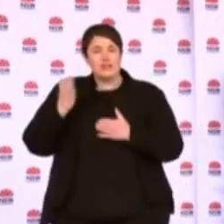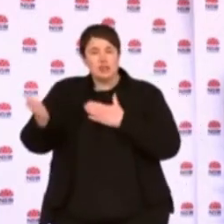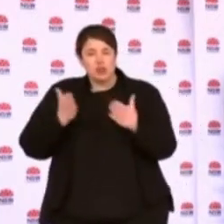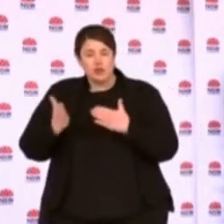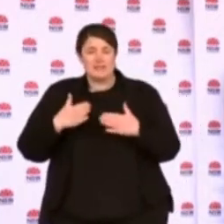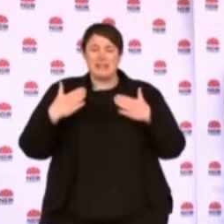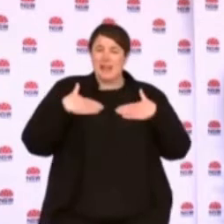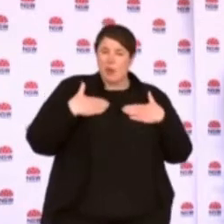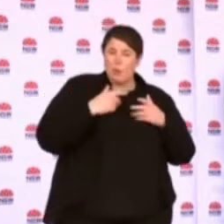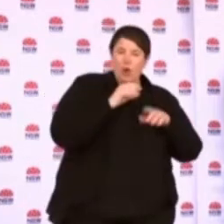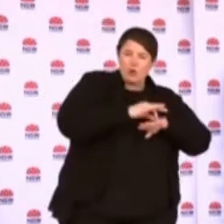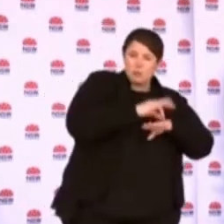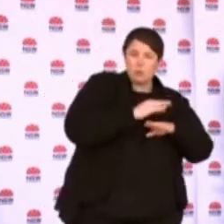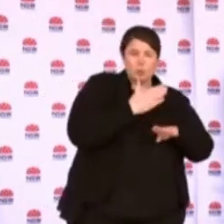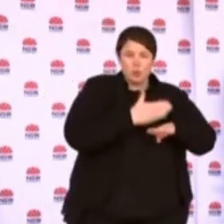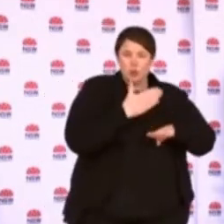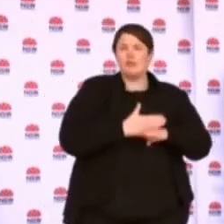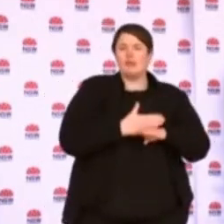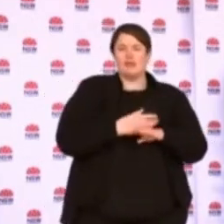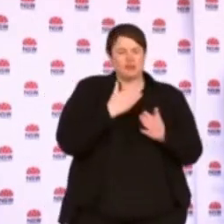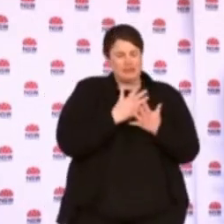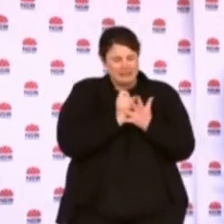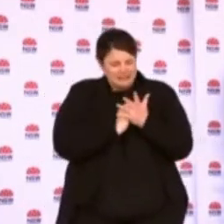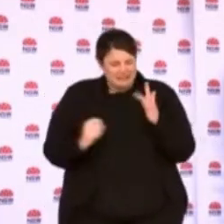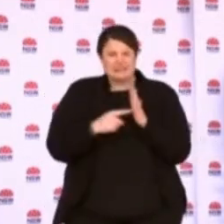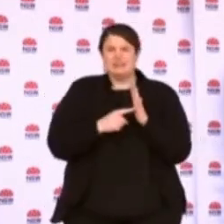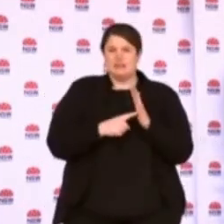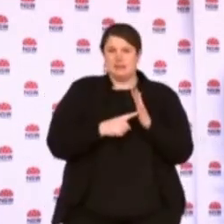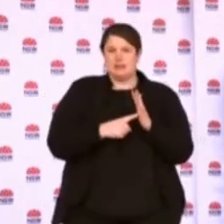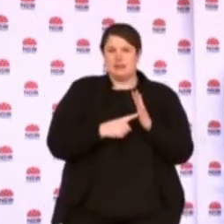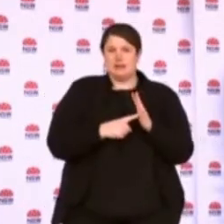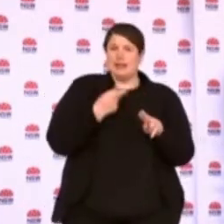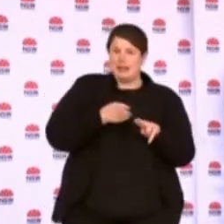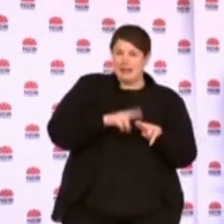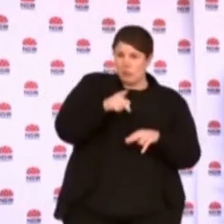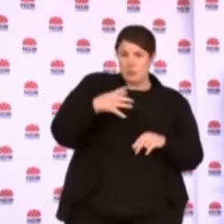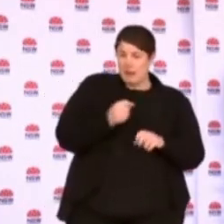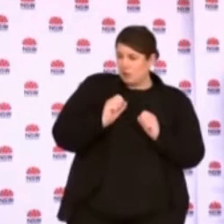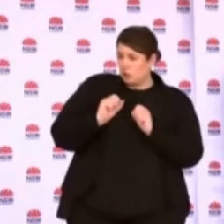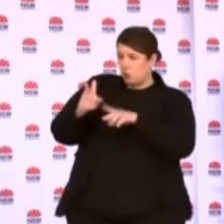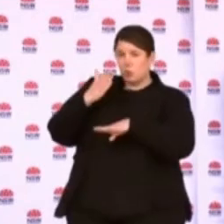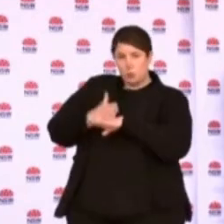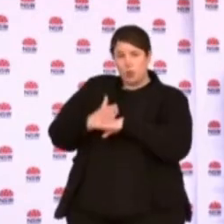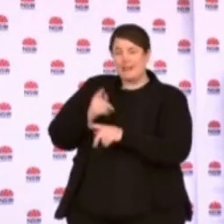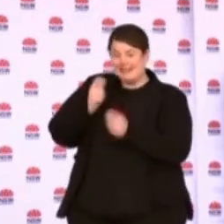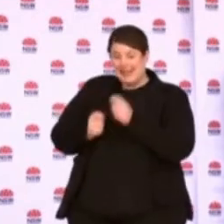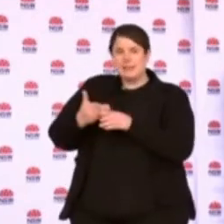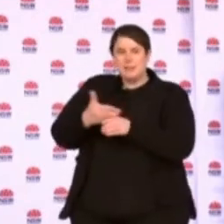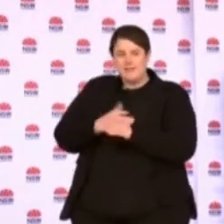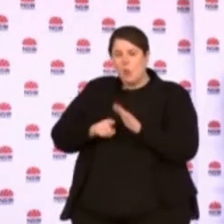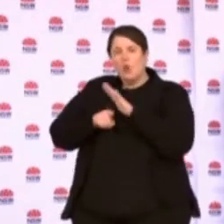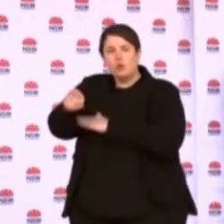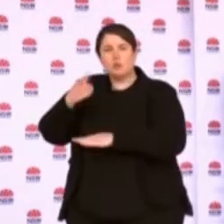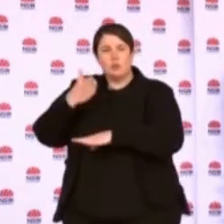services, healthcare, other things that are critically essential. If you need to attend work, get tested before you go to